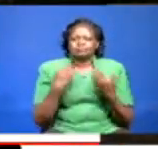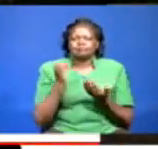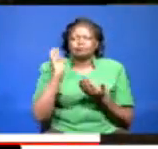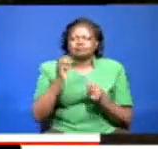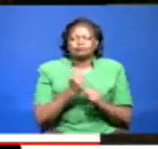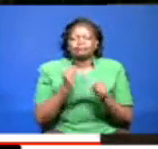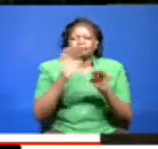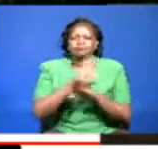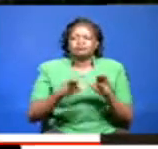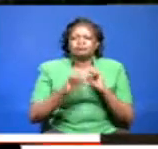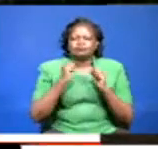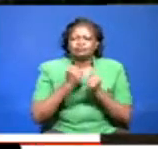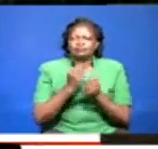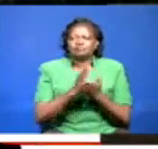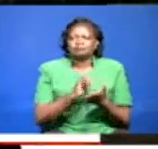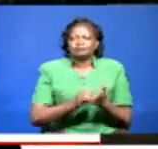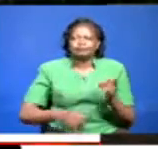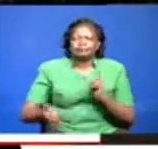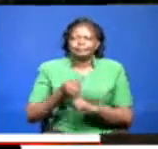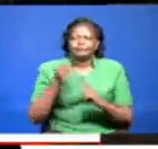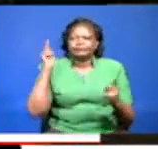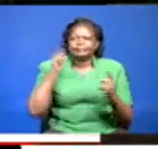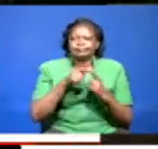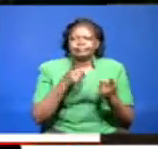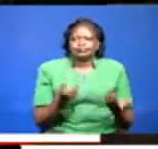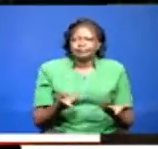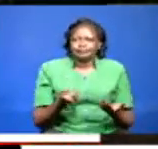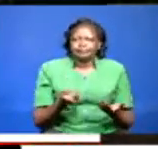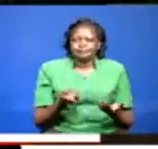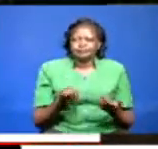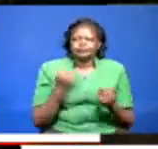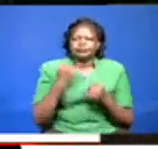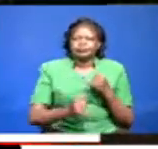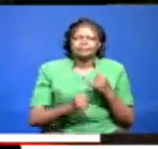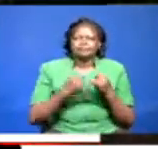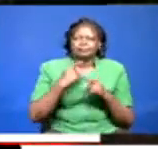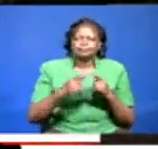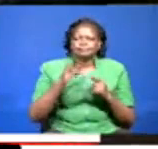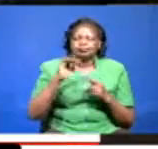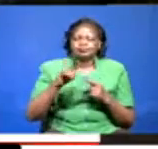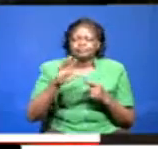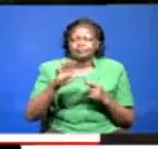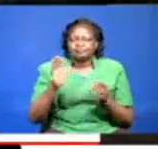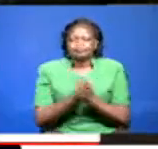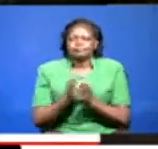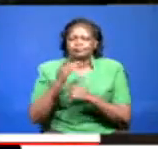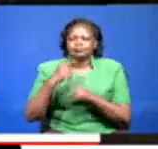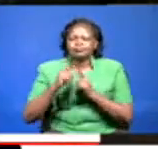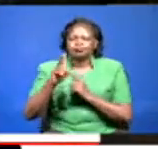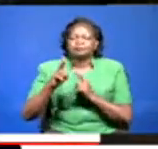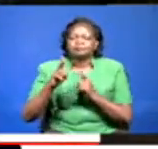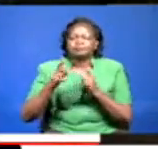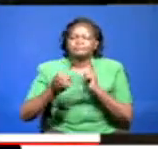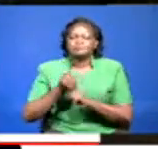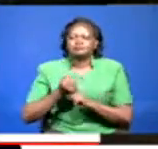everything possible to make sure that we achieve that target of by the end of next year, 3.5, and in the next 2 years, we must reach